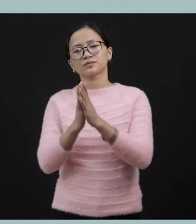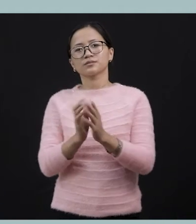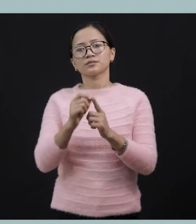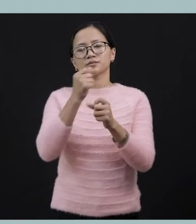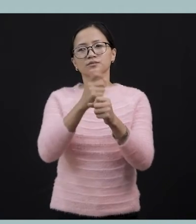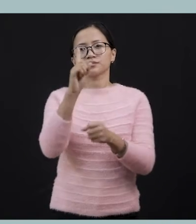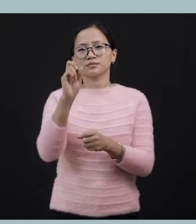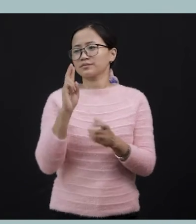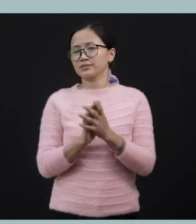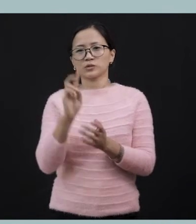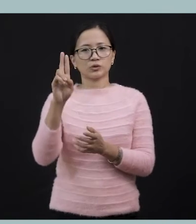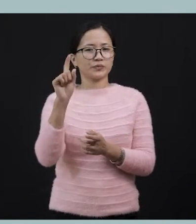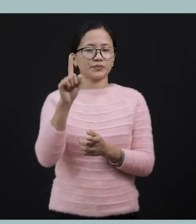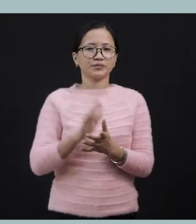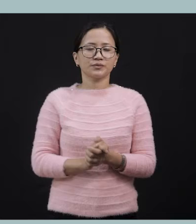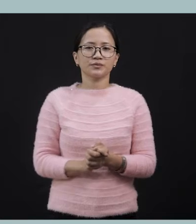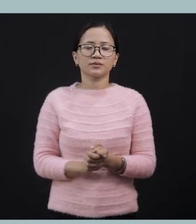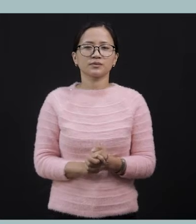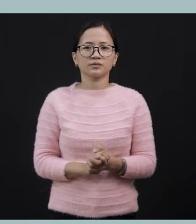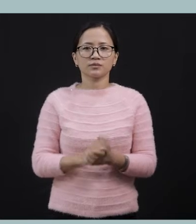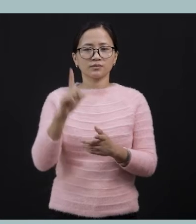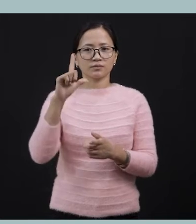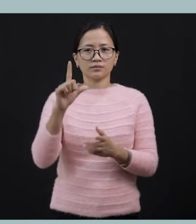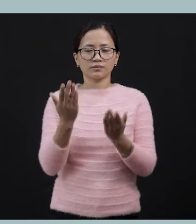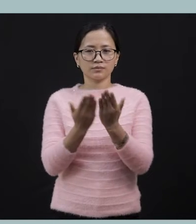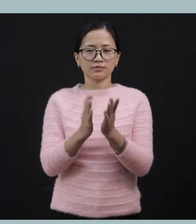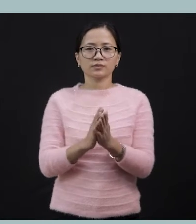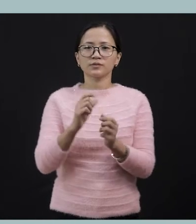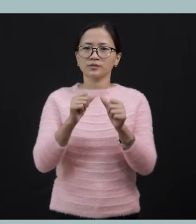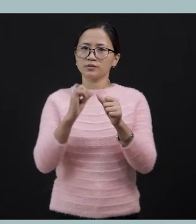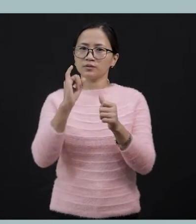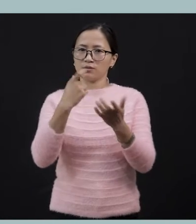page 21. The name of the lesson would be air.